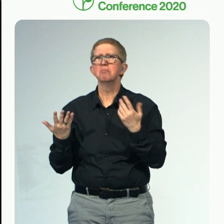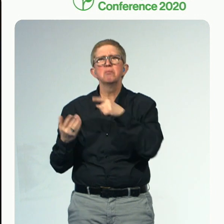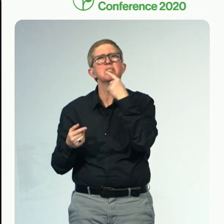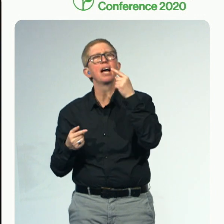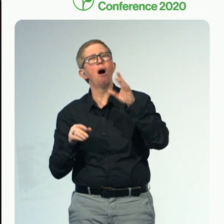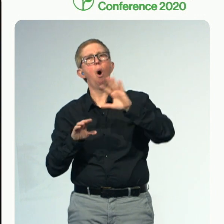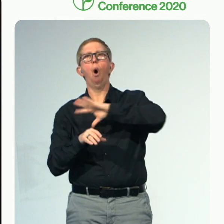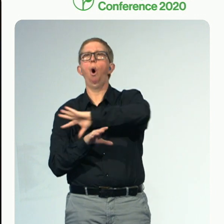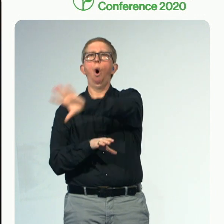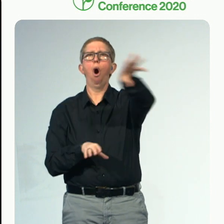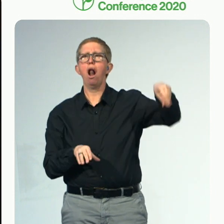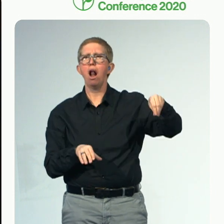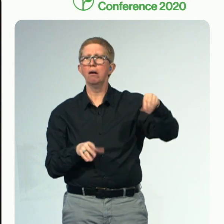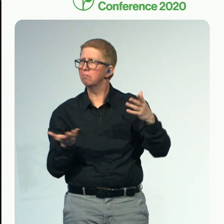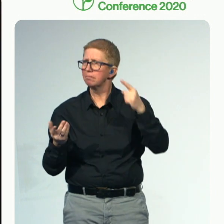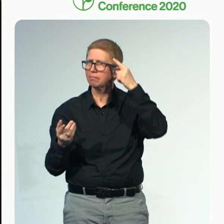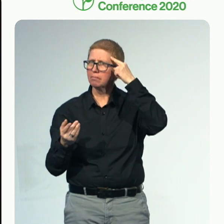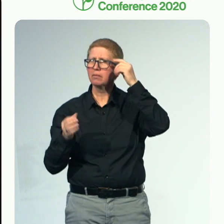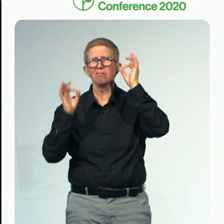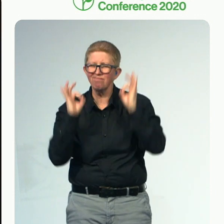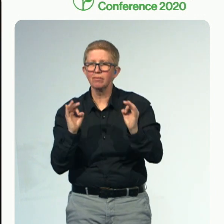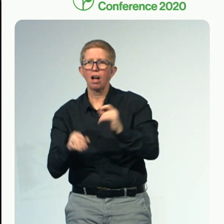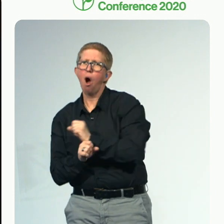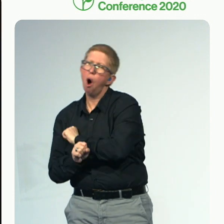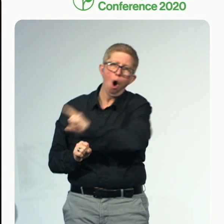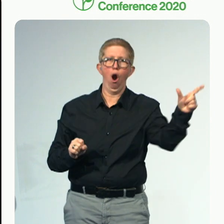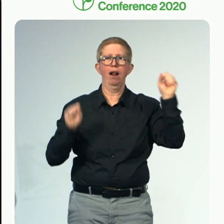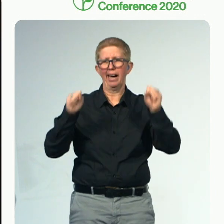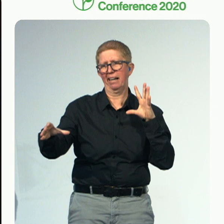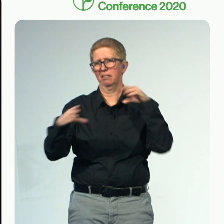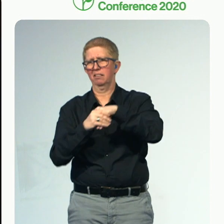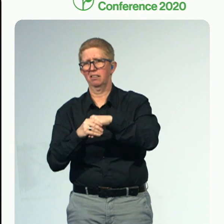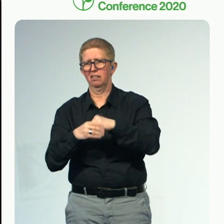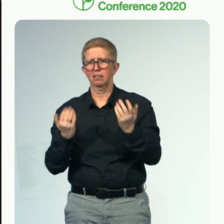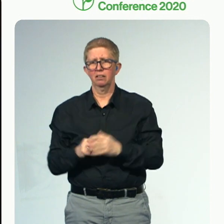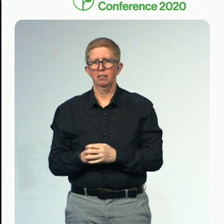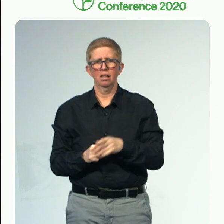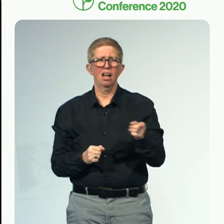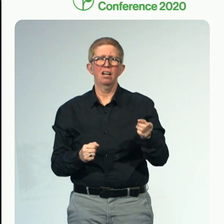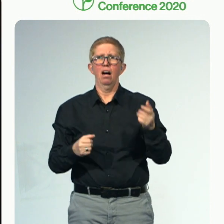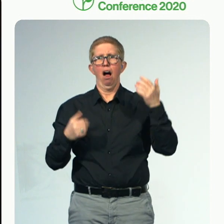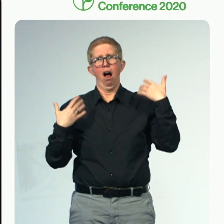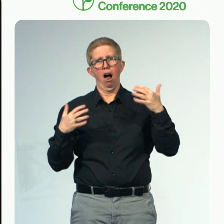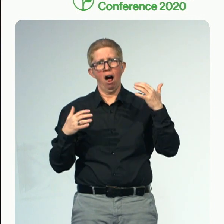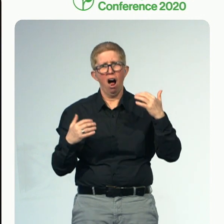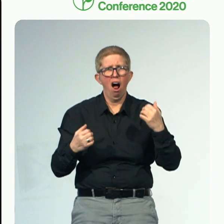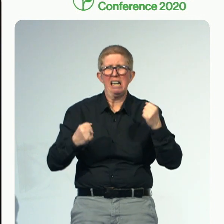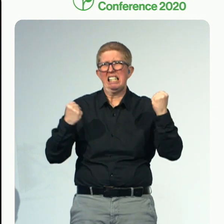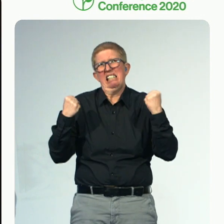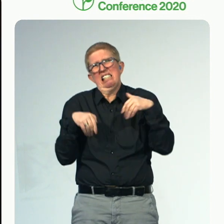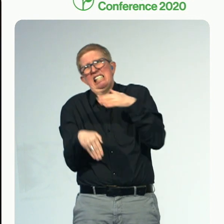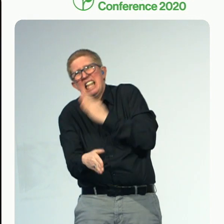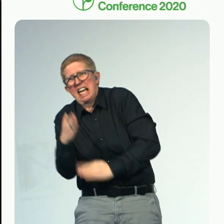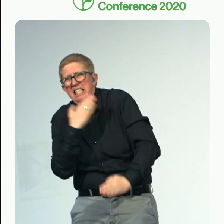needs. This is very important, because very often we hear in discussions, but there will be always a little rest of those who can't